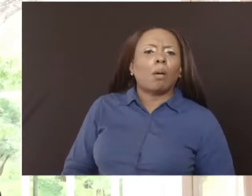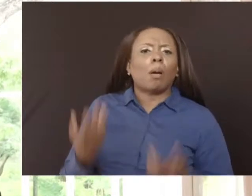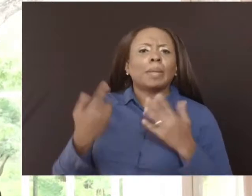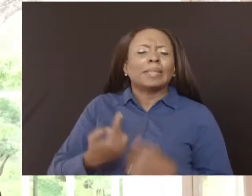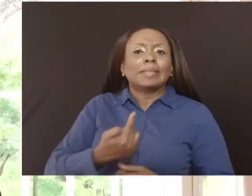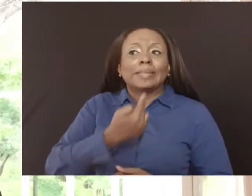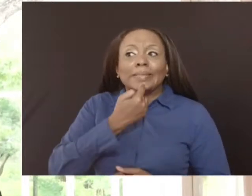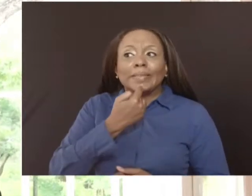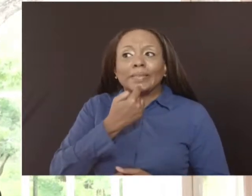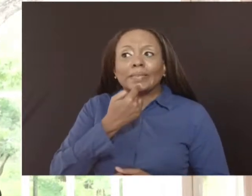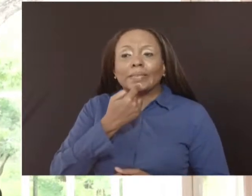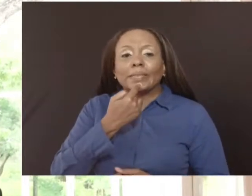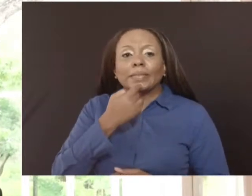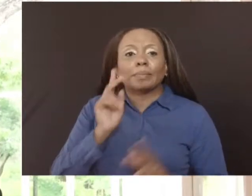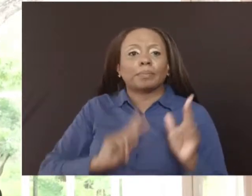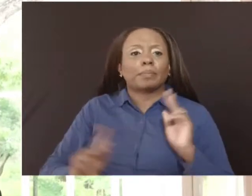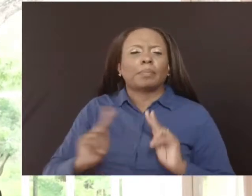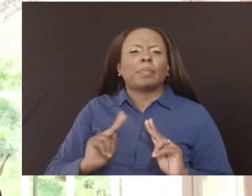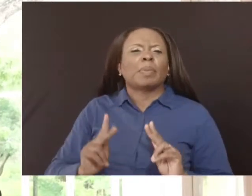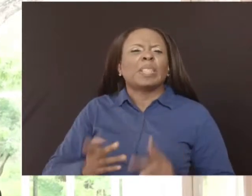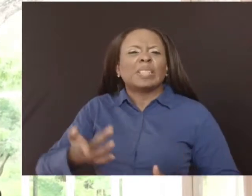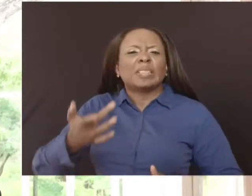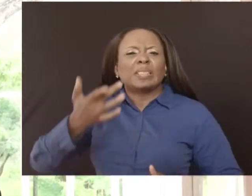have in the country at the moment?